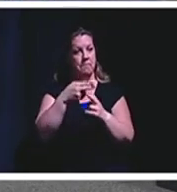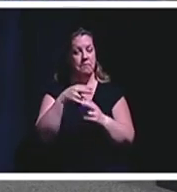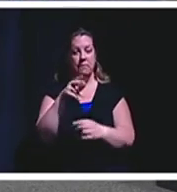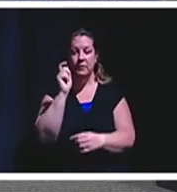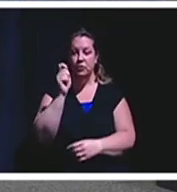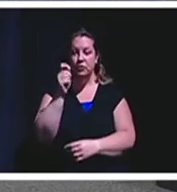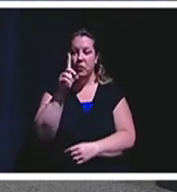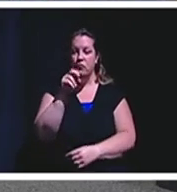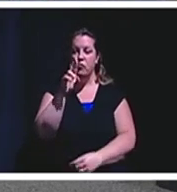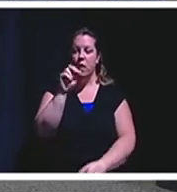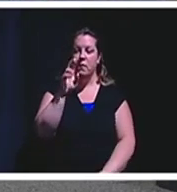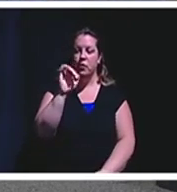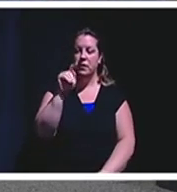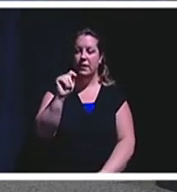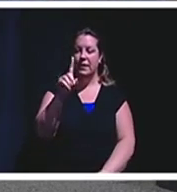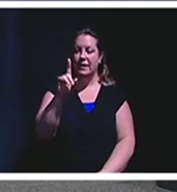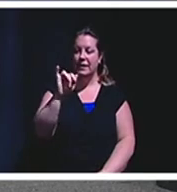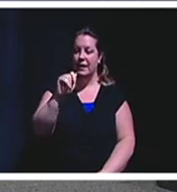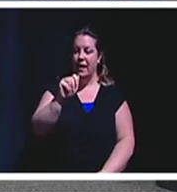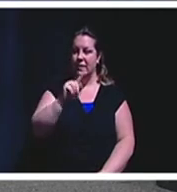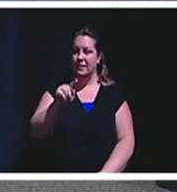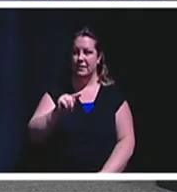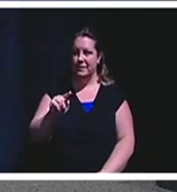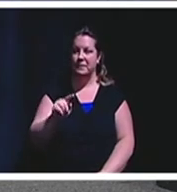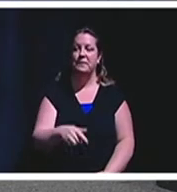Robert Diaz.